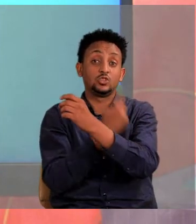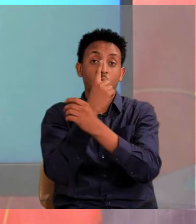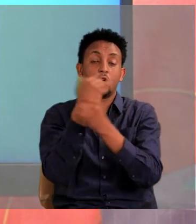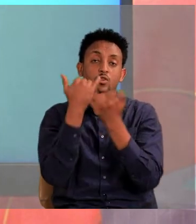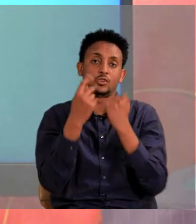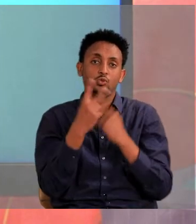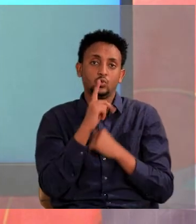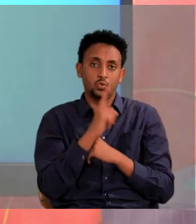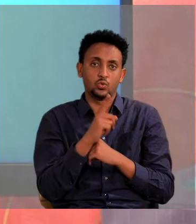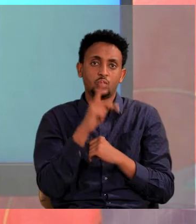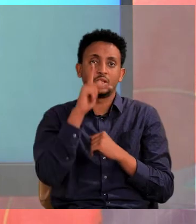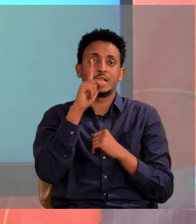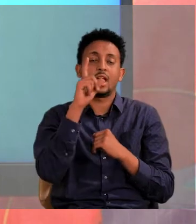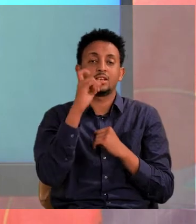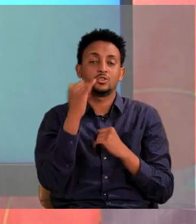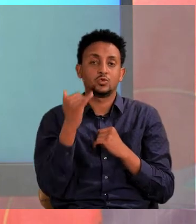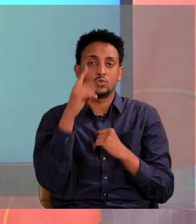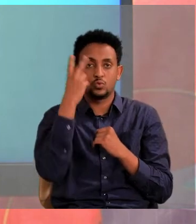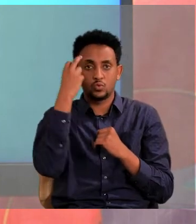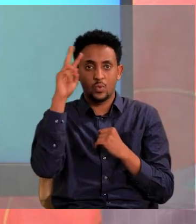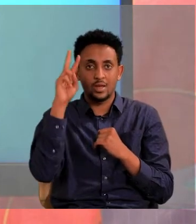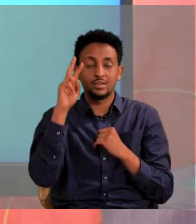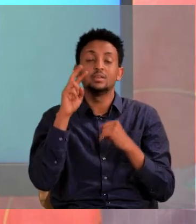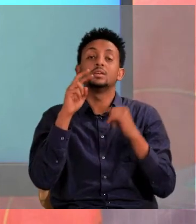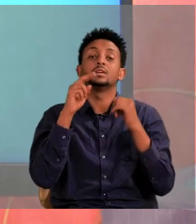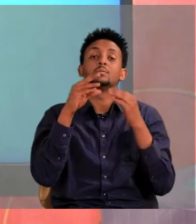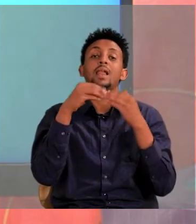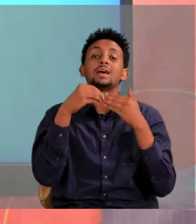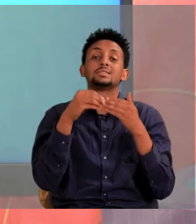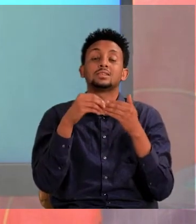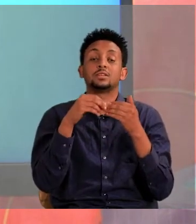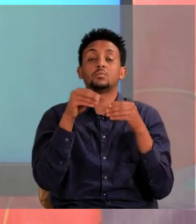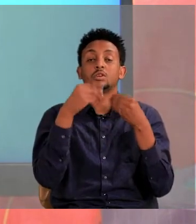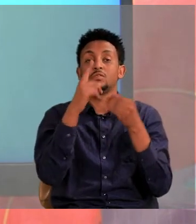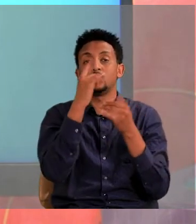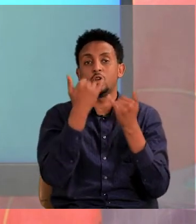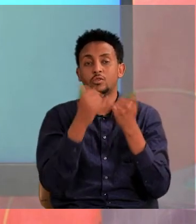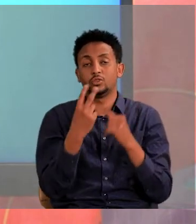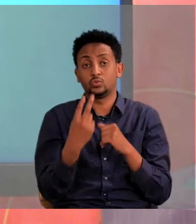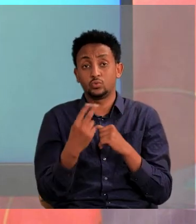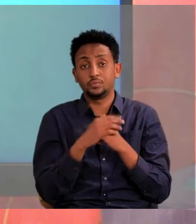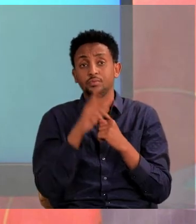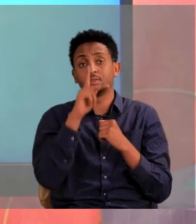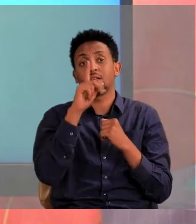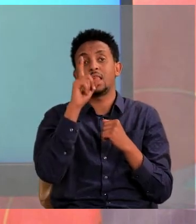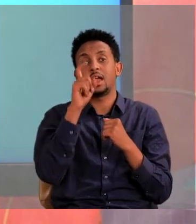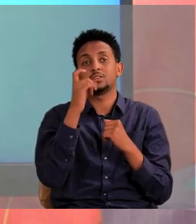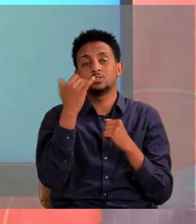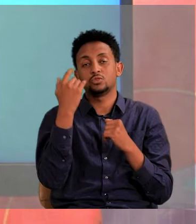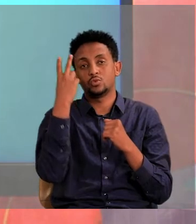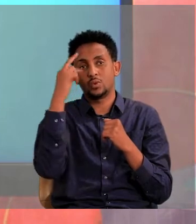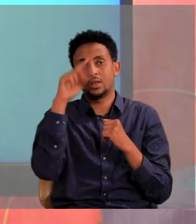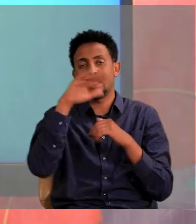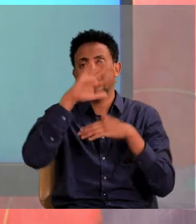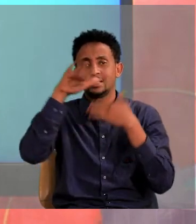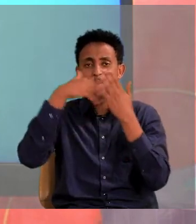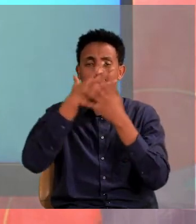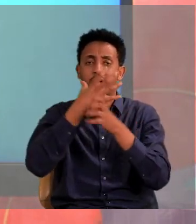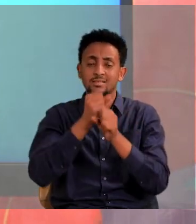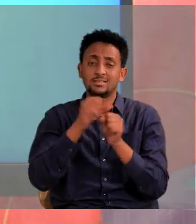2 kx squared. And the elastic potential energy can be given as 1 over 2 kx squared. We can summarize it